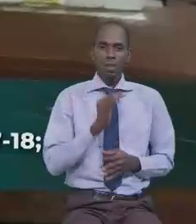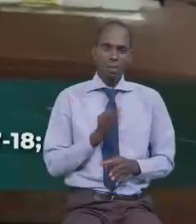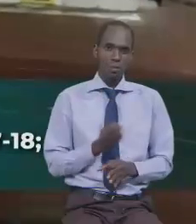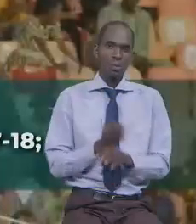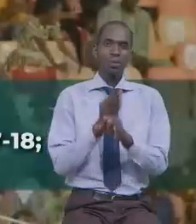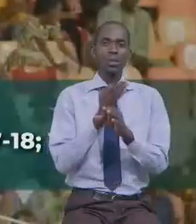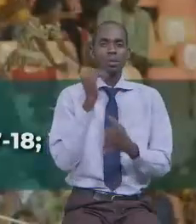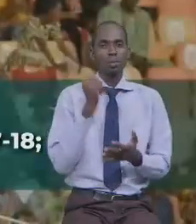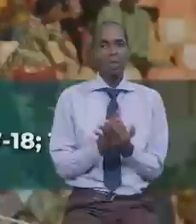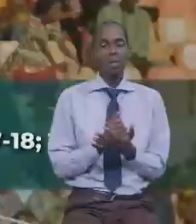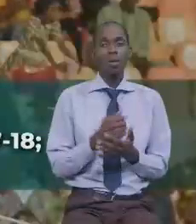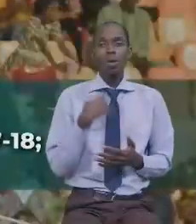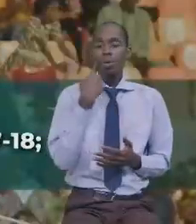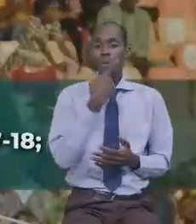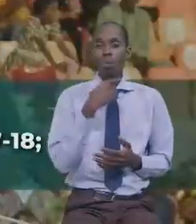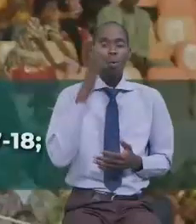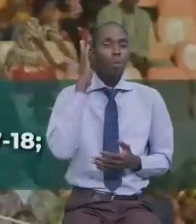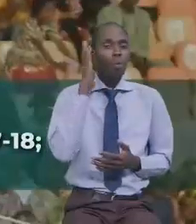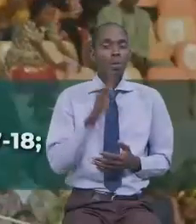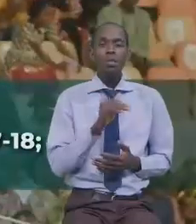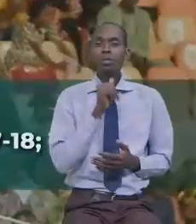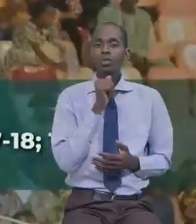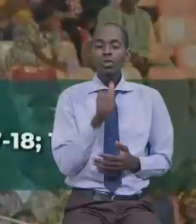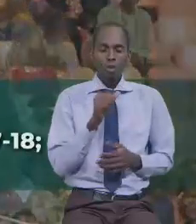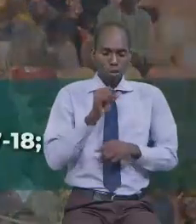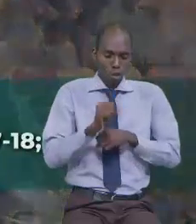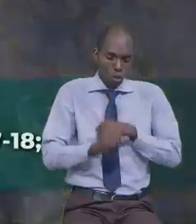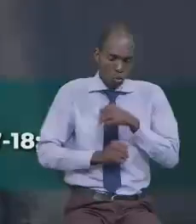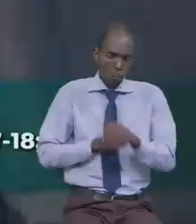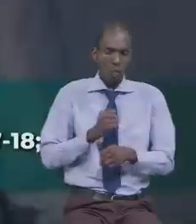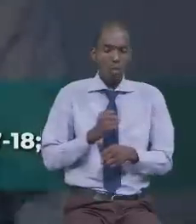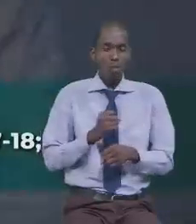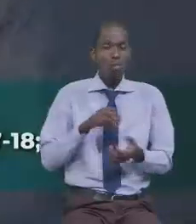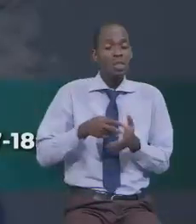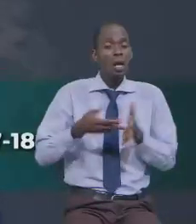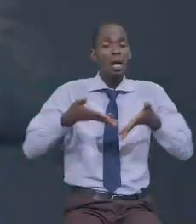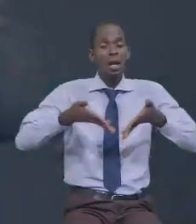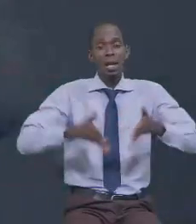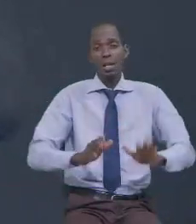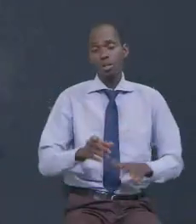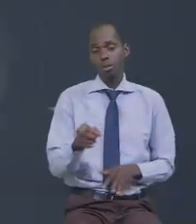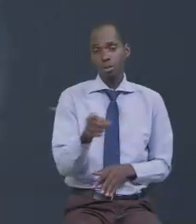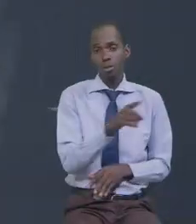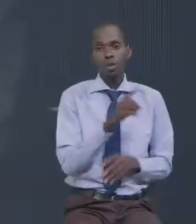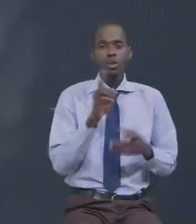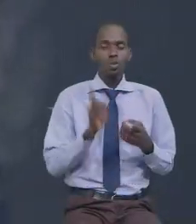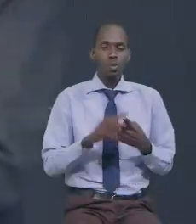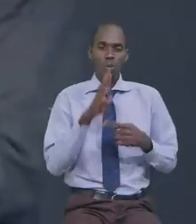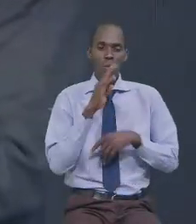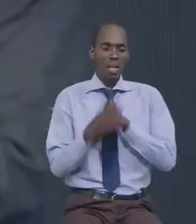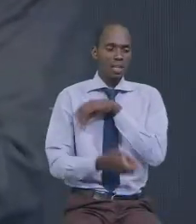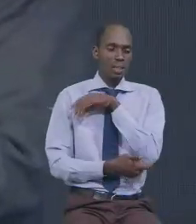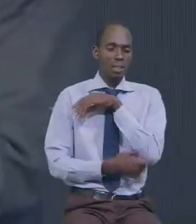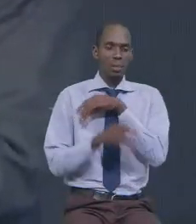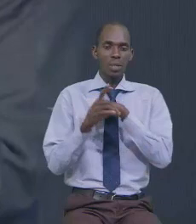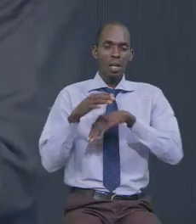who will not suffer you, allow you, permit you to be tempted